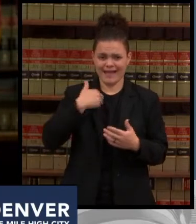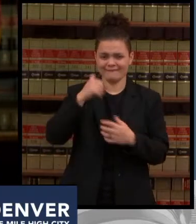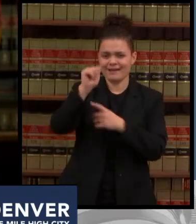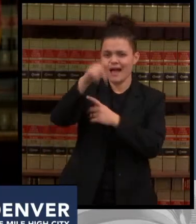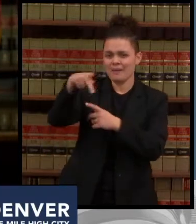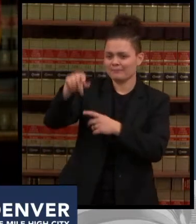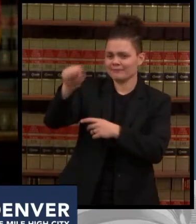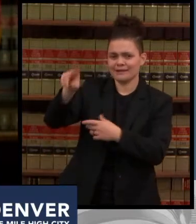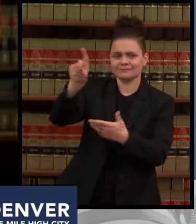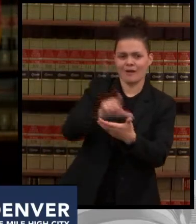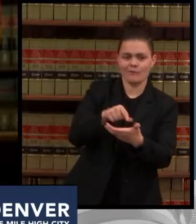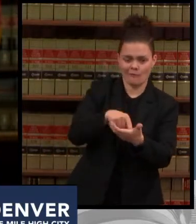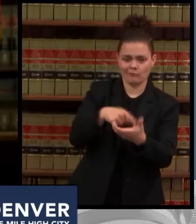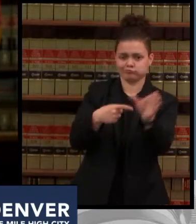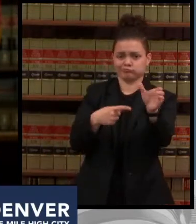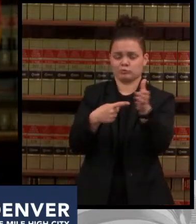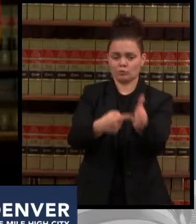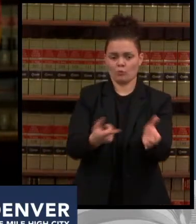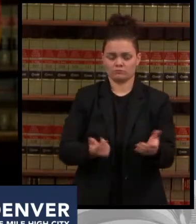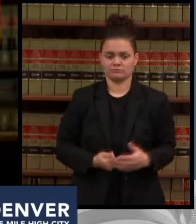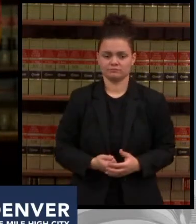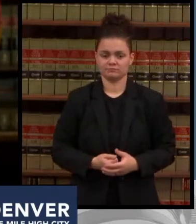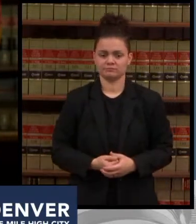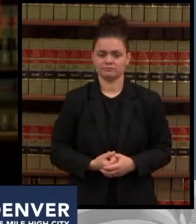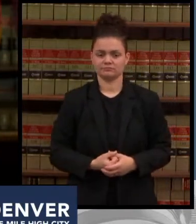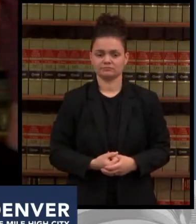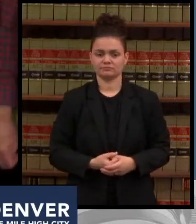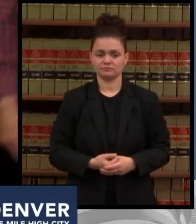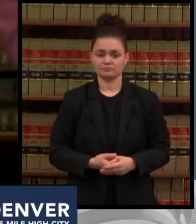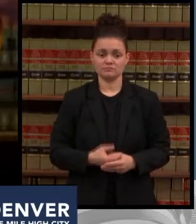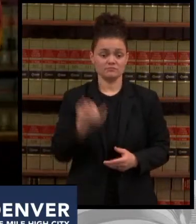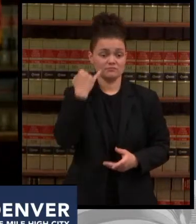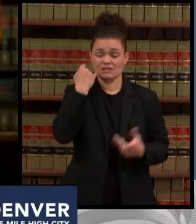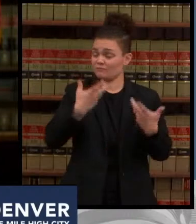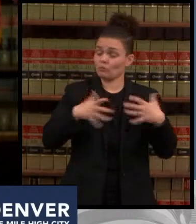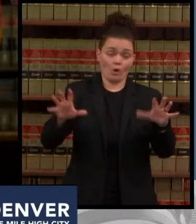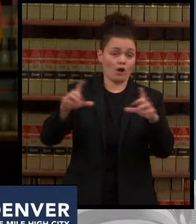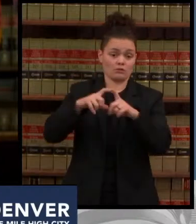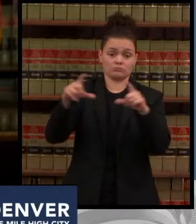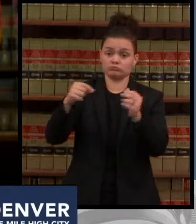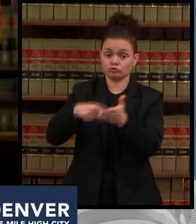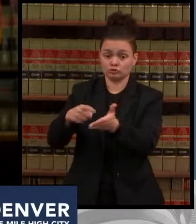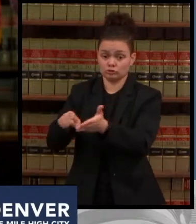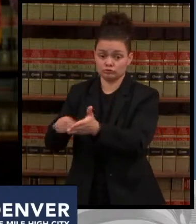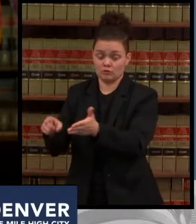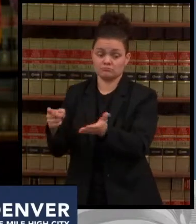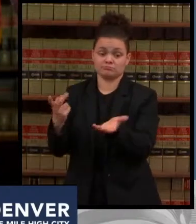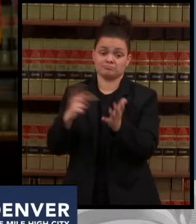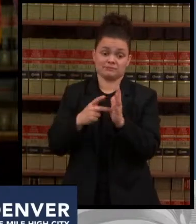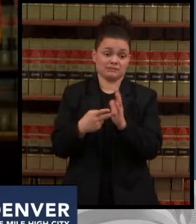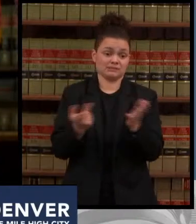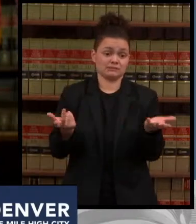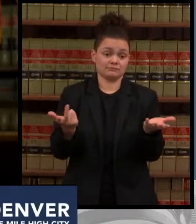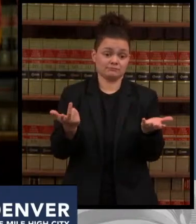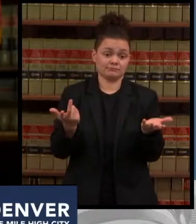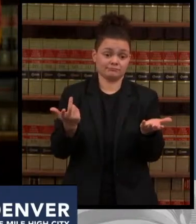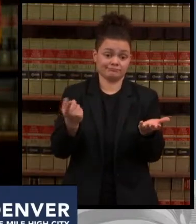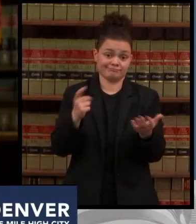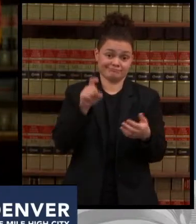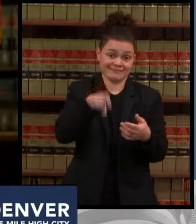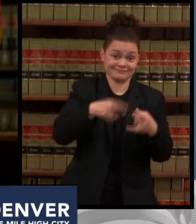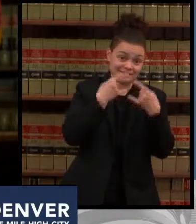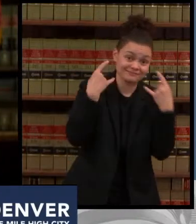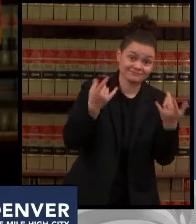want to do a Vax Check system, if that's something you prefer not to do, then you will be mandated to put a mask